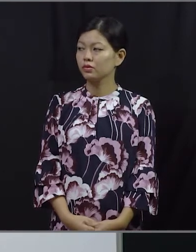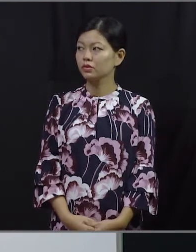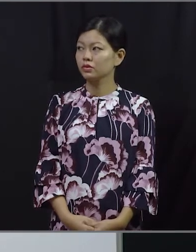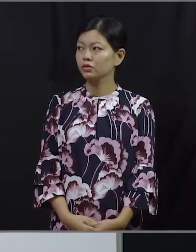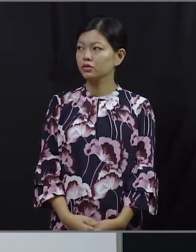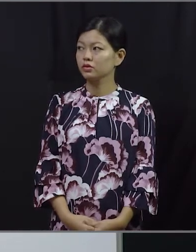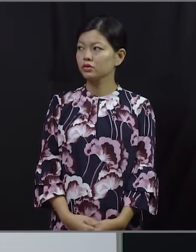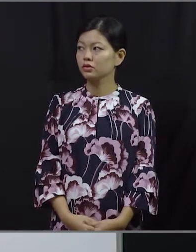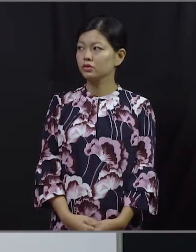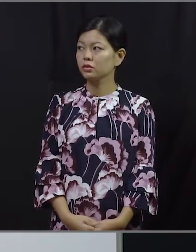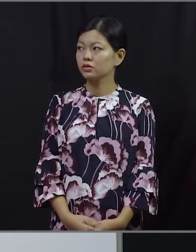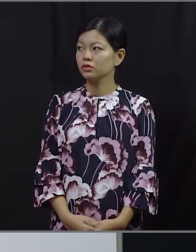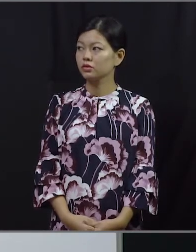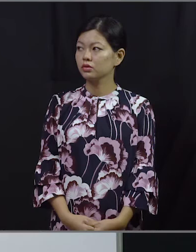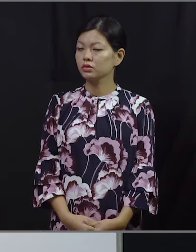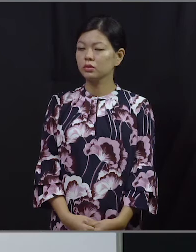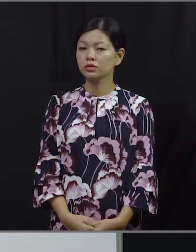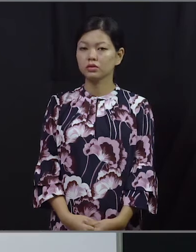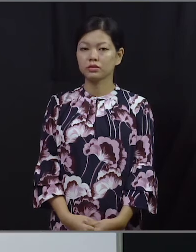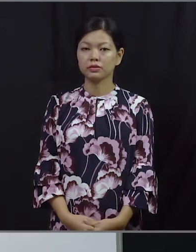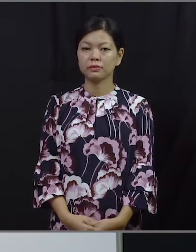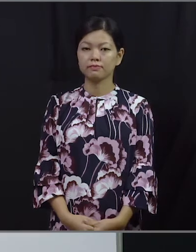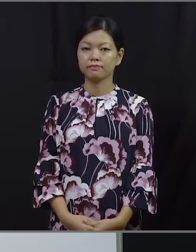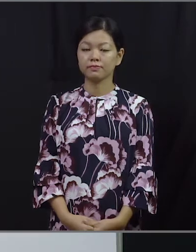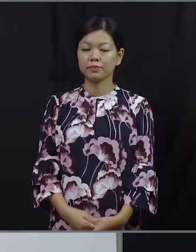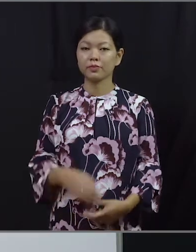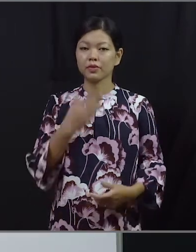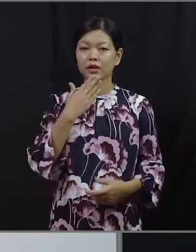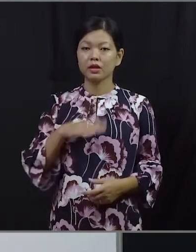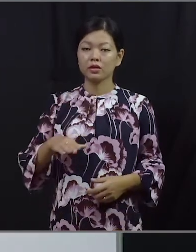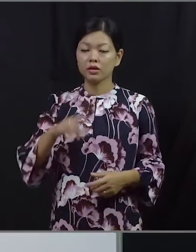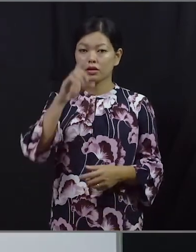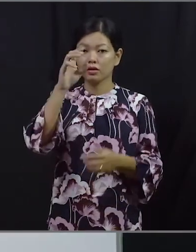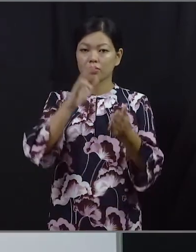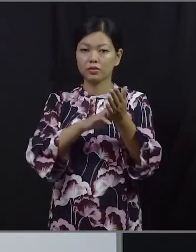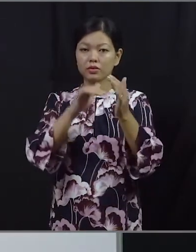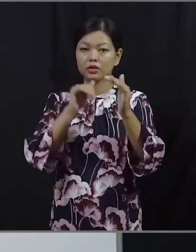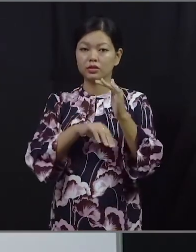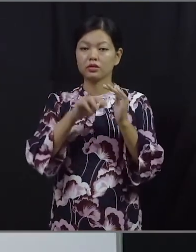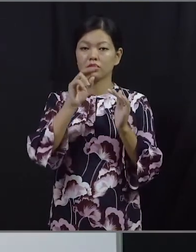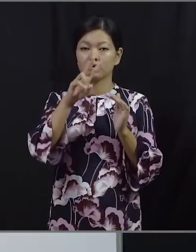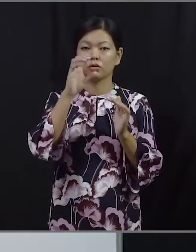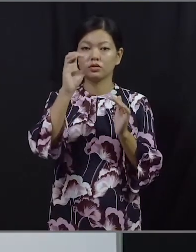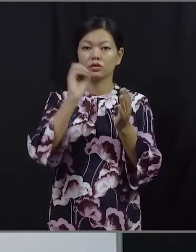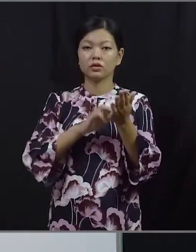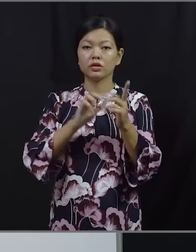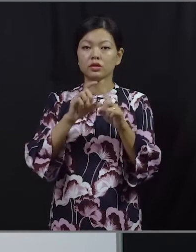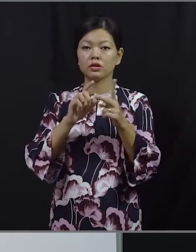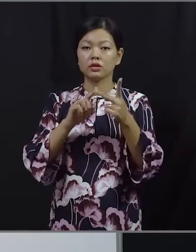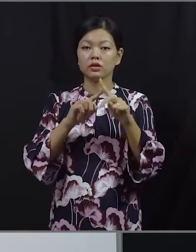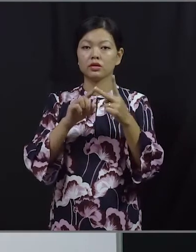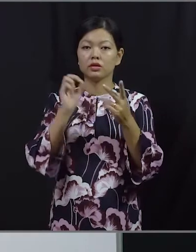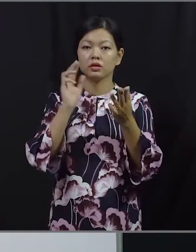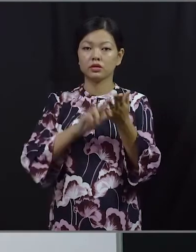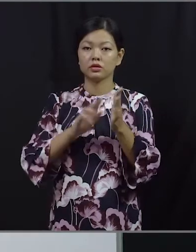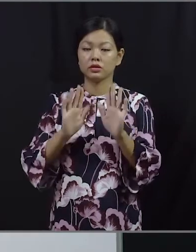compound microscope. So, dear students, here so two conditions. First, when the image is formed at least distance of distinct vision, and when